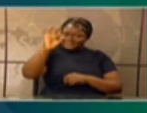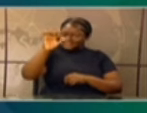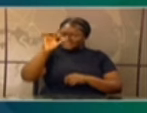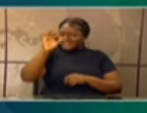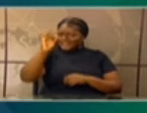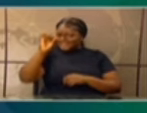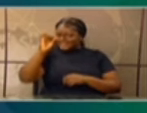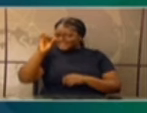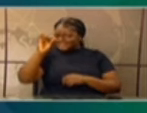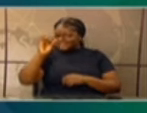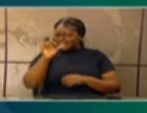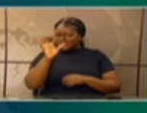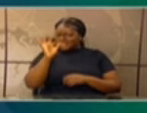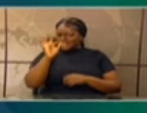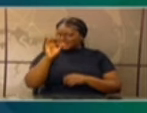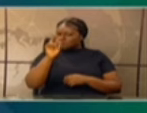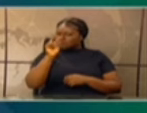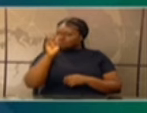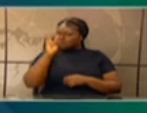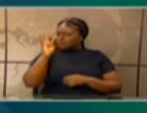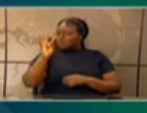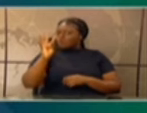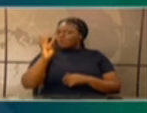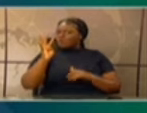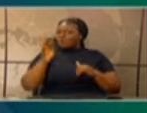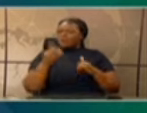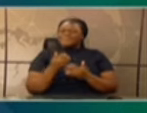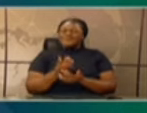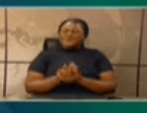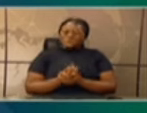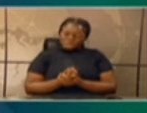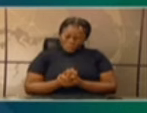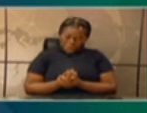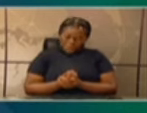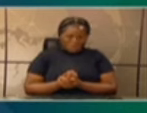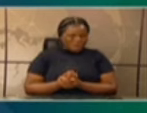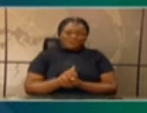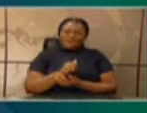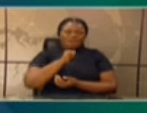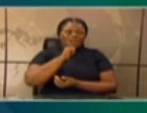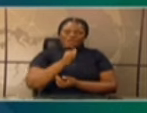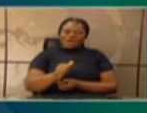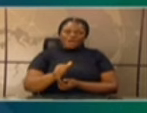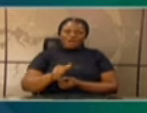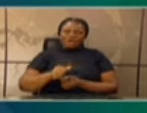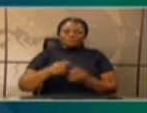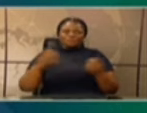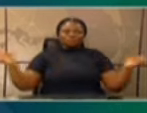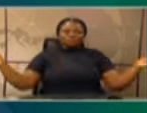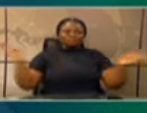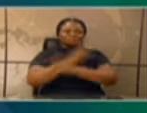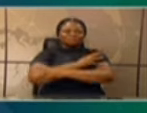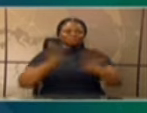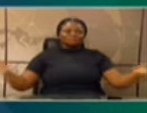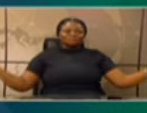Italy 1924. But oh, na enye motorway to say you na ye